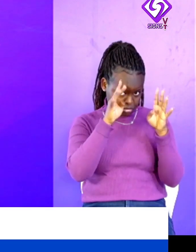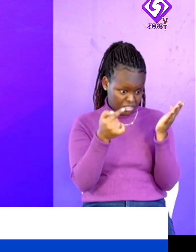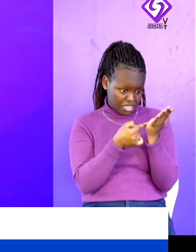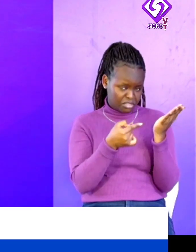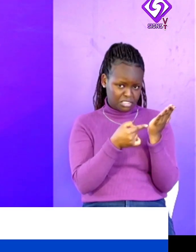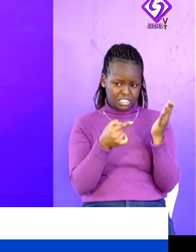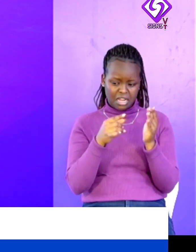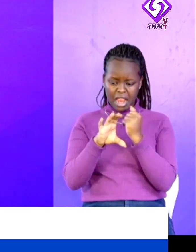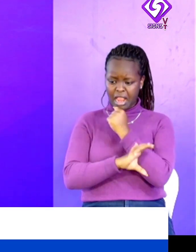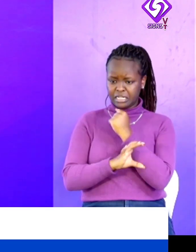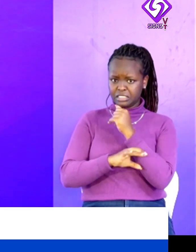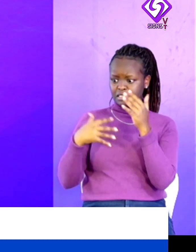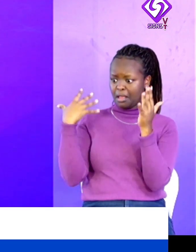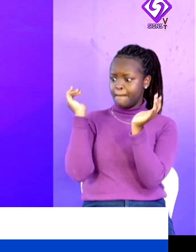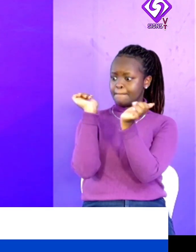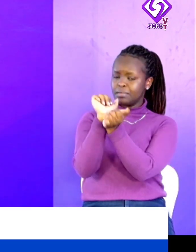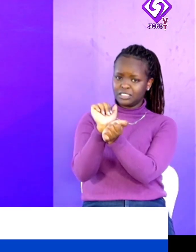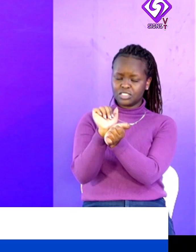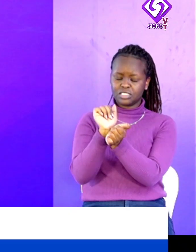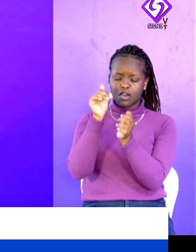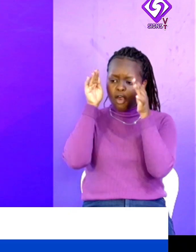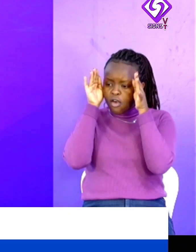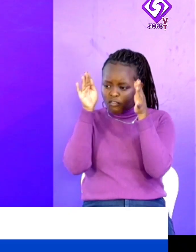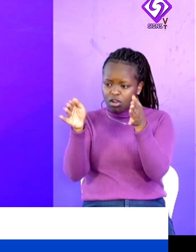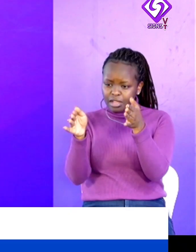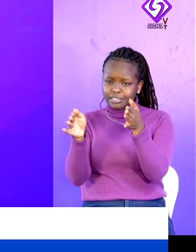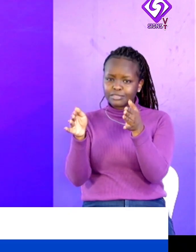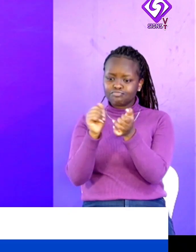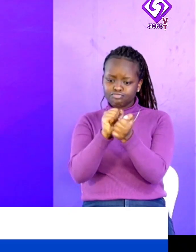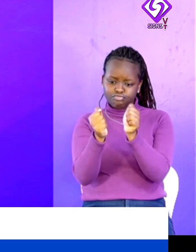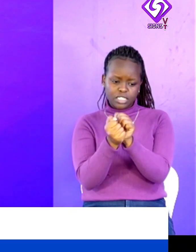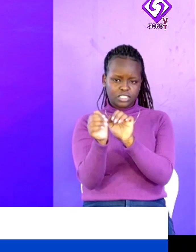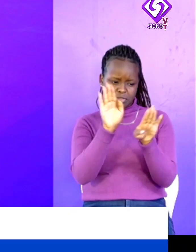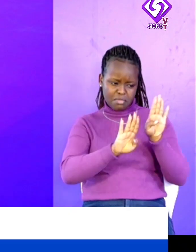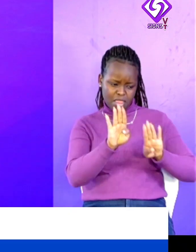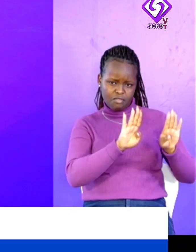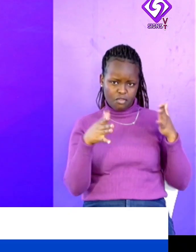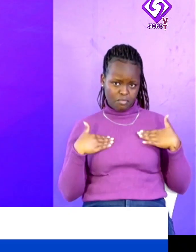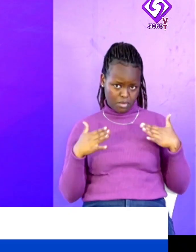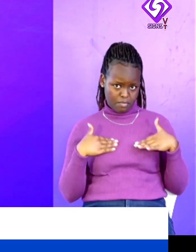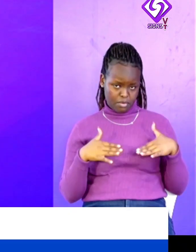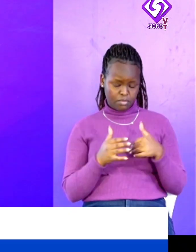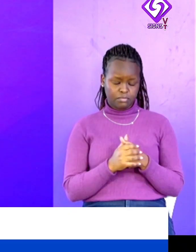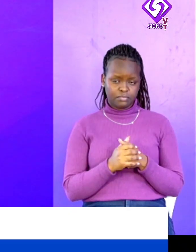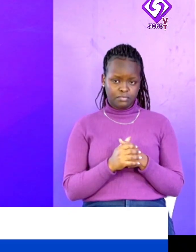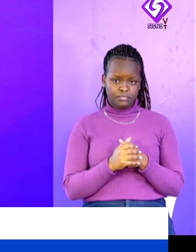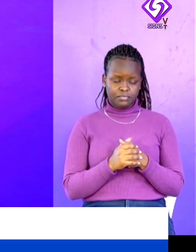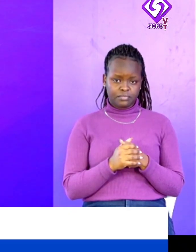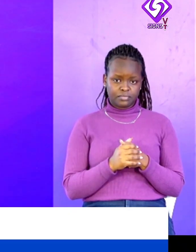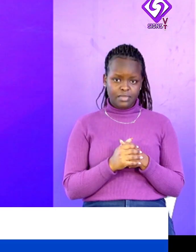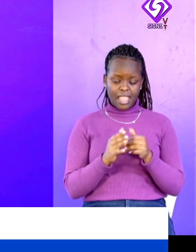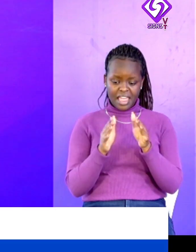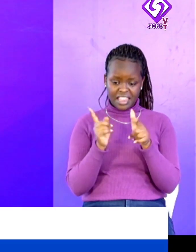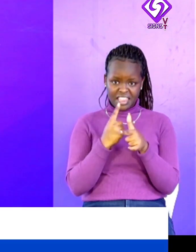prisons with a focus on rehabilitation and the successful reintegration of former inmates into